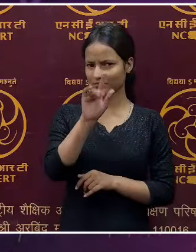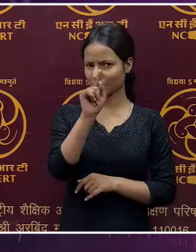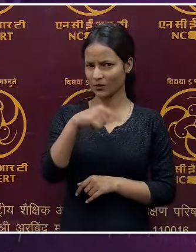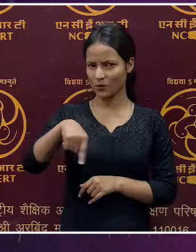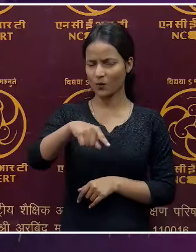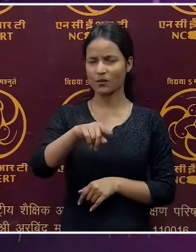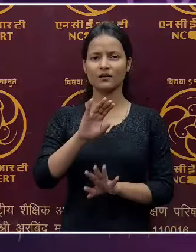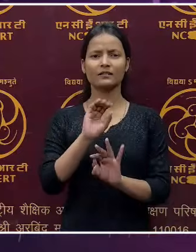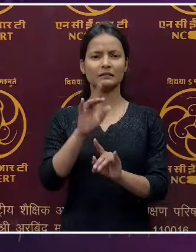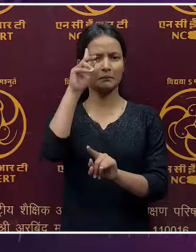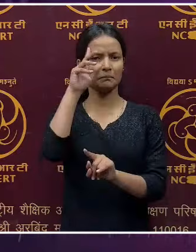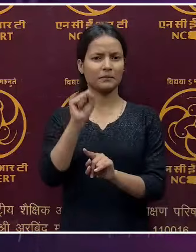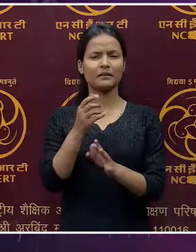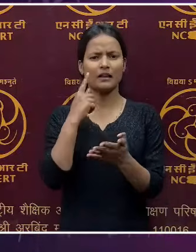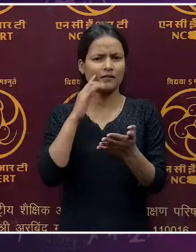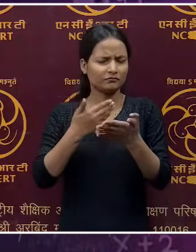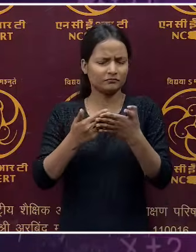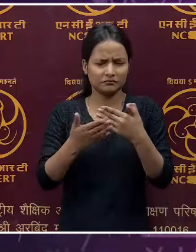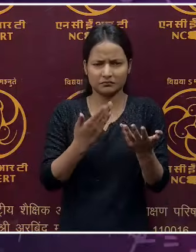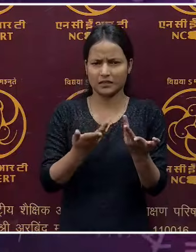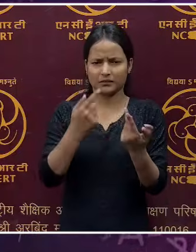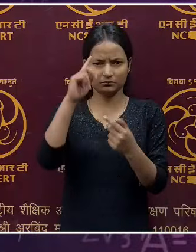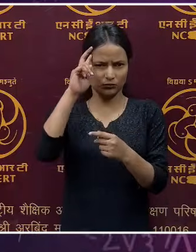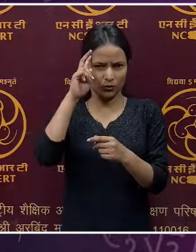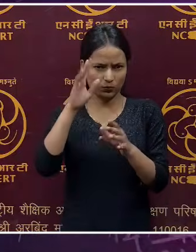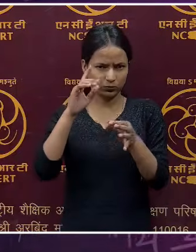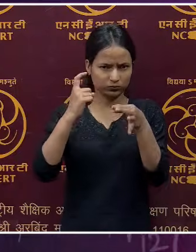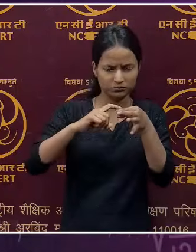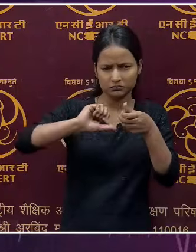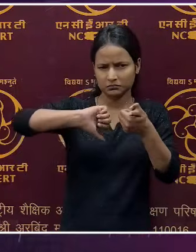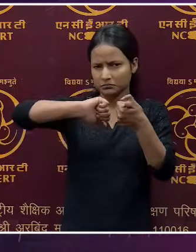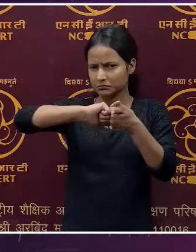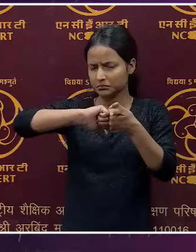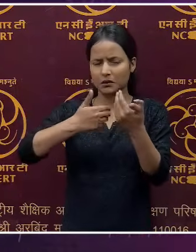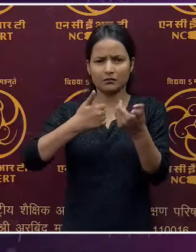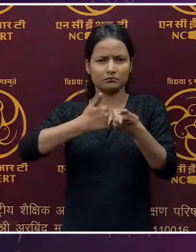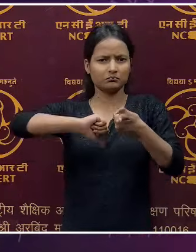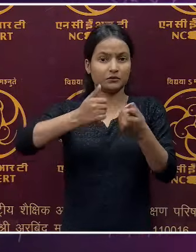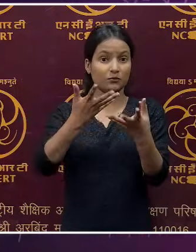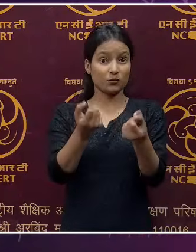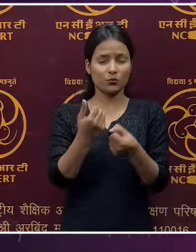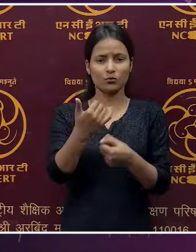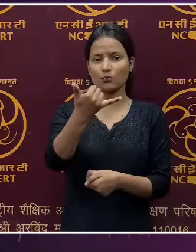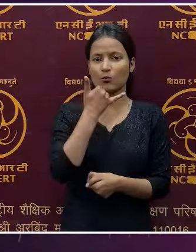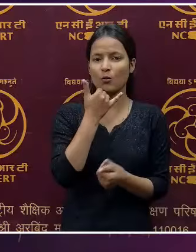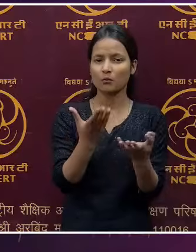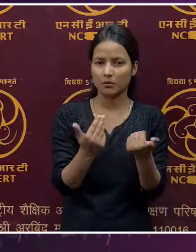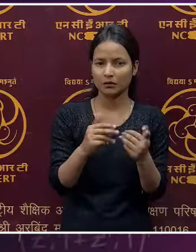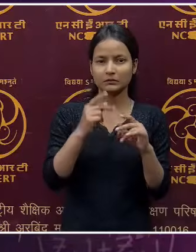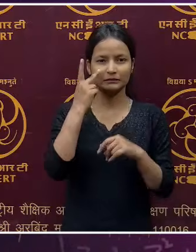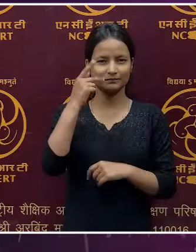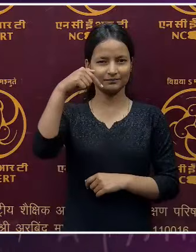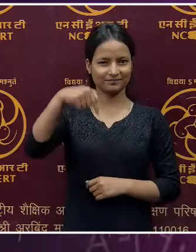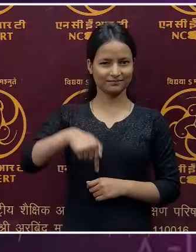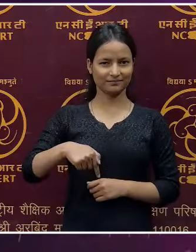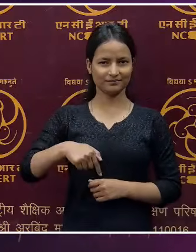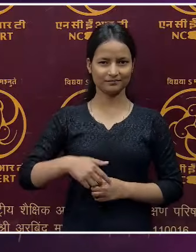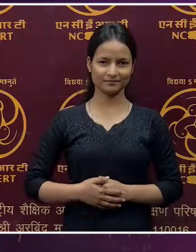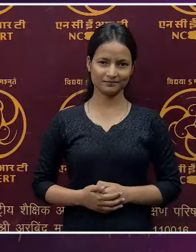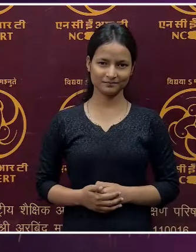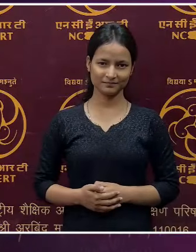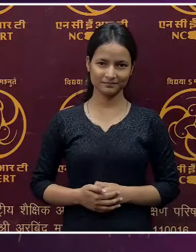viewers, and that is, if you have any question regarding the session, you can directly call us on a phone number which is flashing on your screen, and that